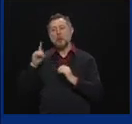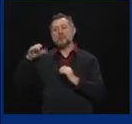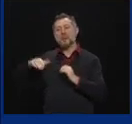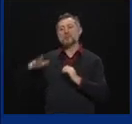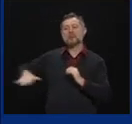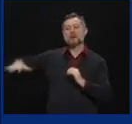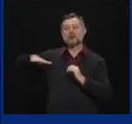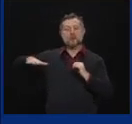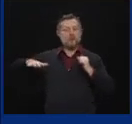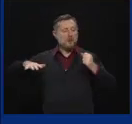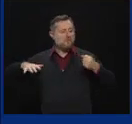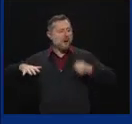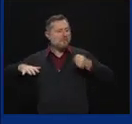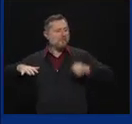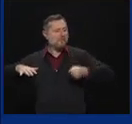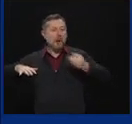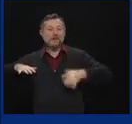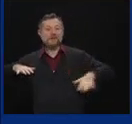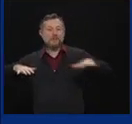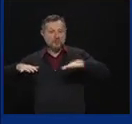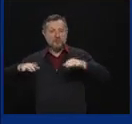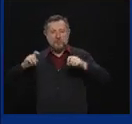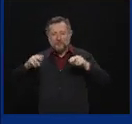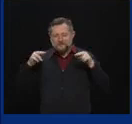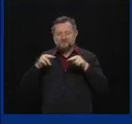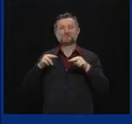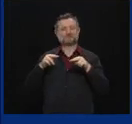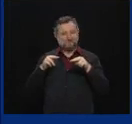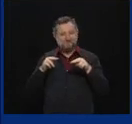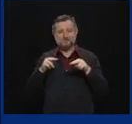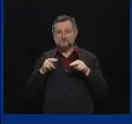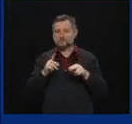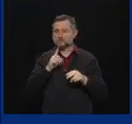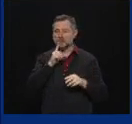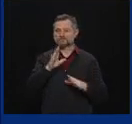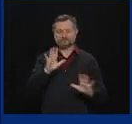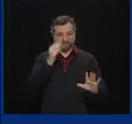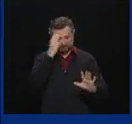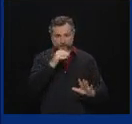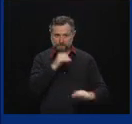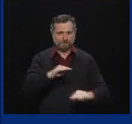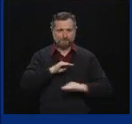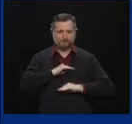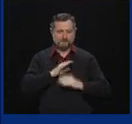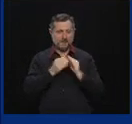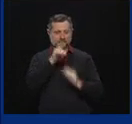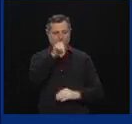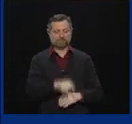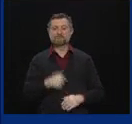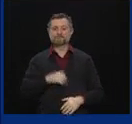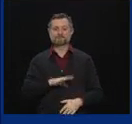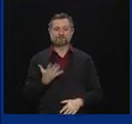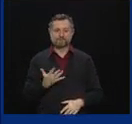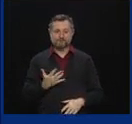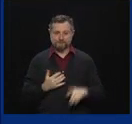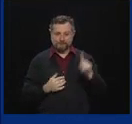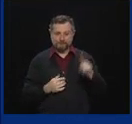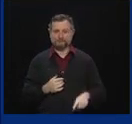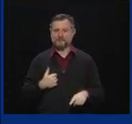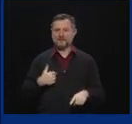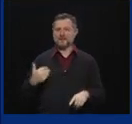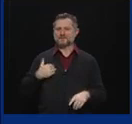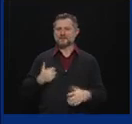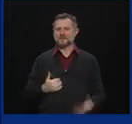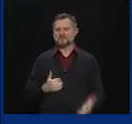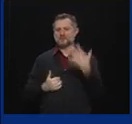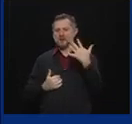meetings. None of us would have been satisfied with even half these numbers. And this is why we have such a high alarm here. We have over 5 regions that are